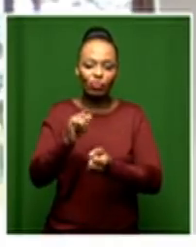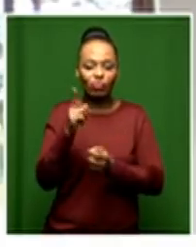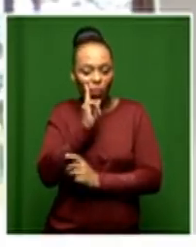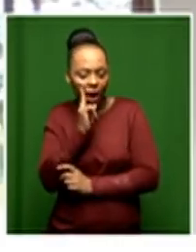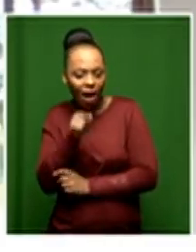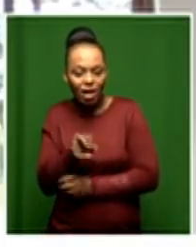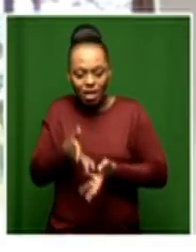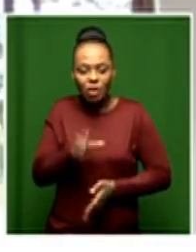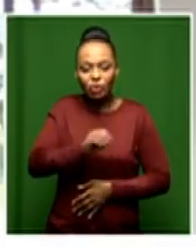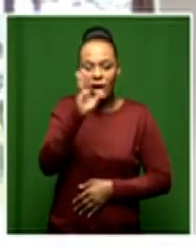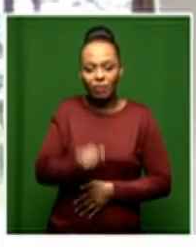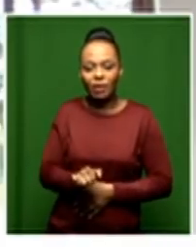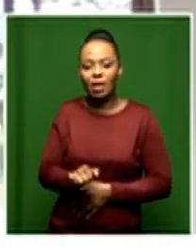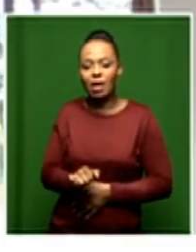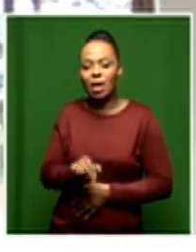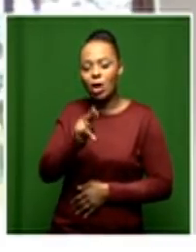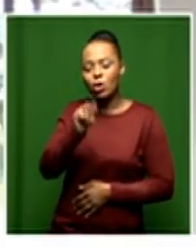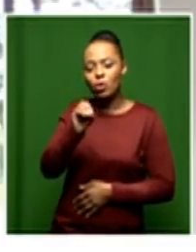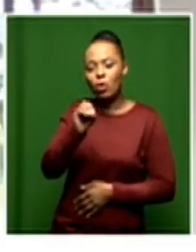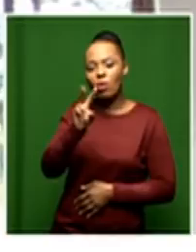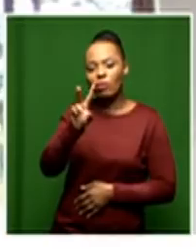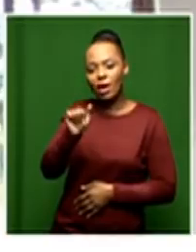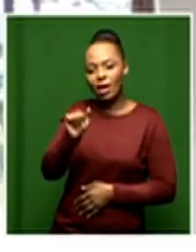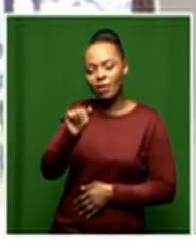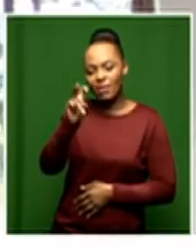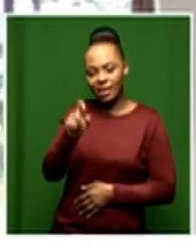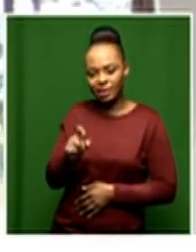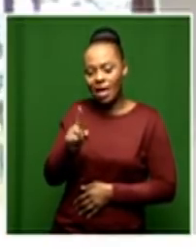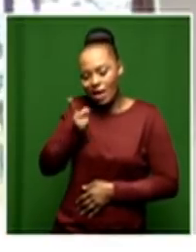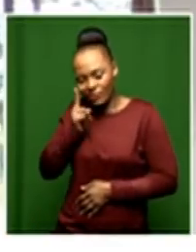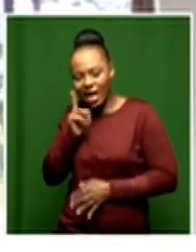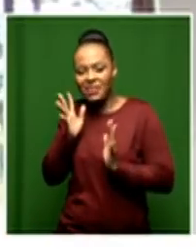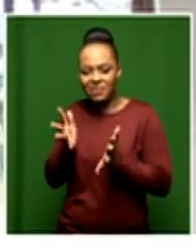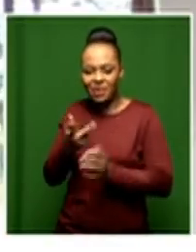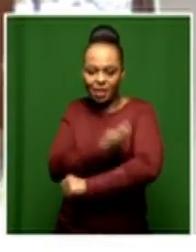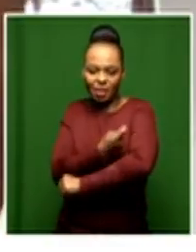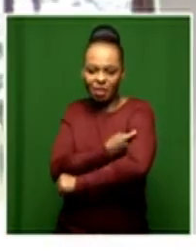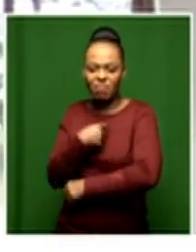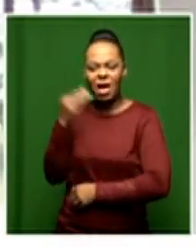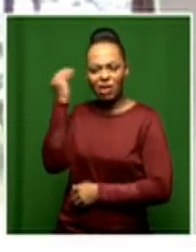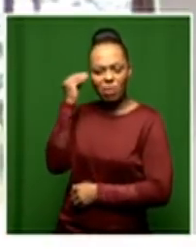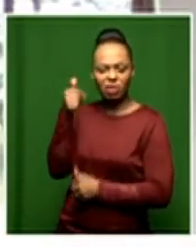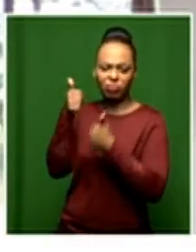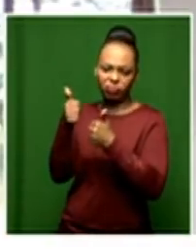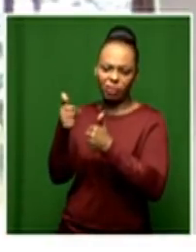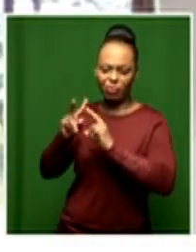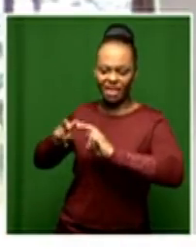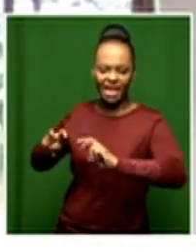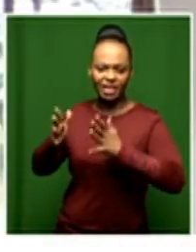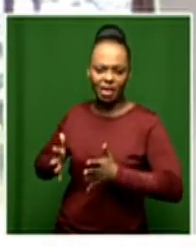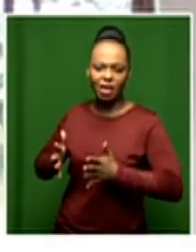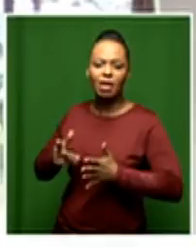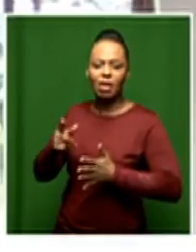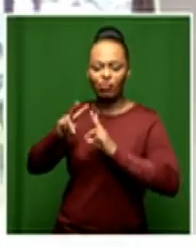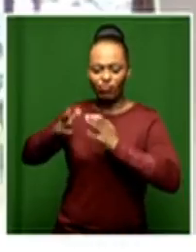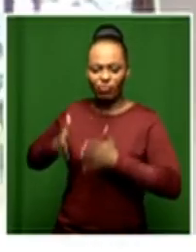called the Novavax, and that seemed quite promising data. And what we have to do as scientists,